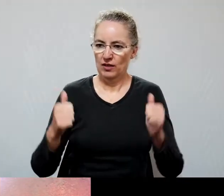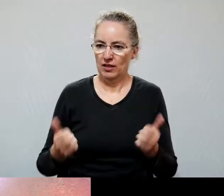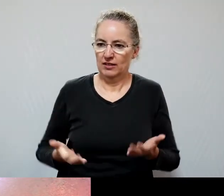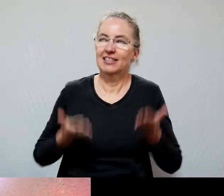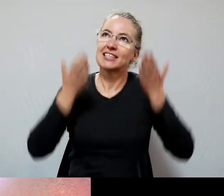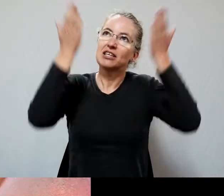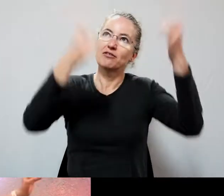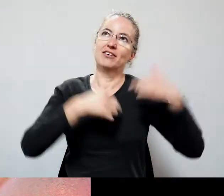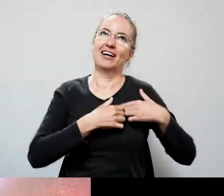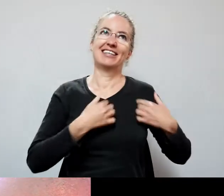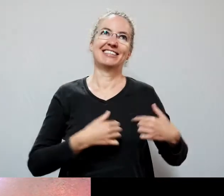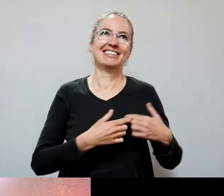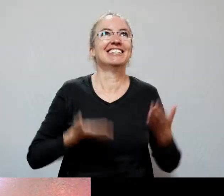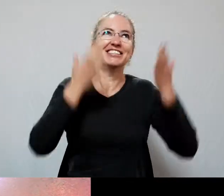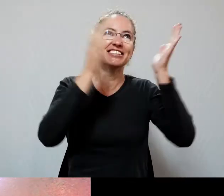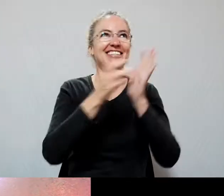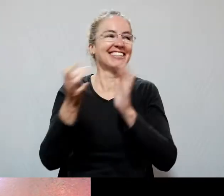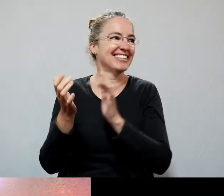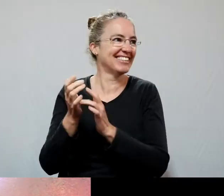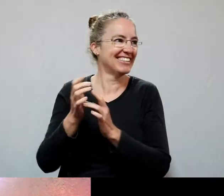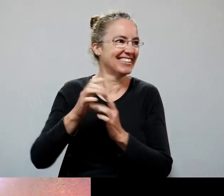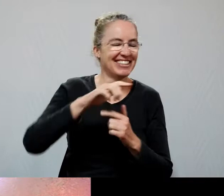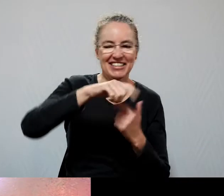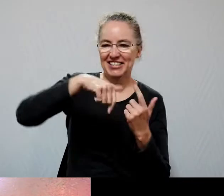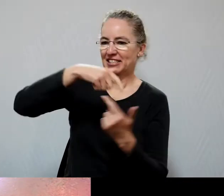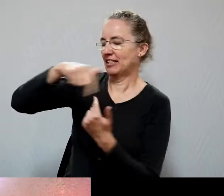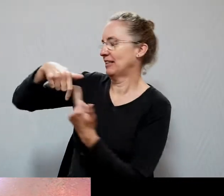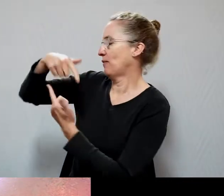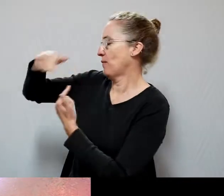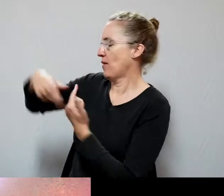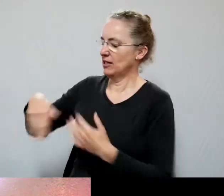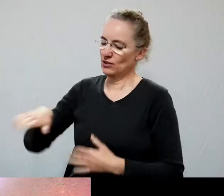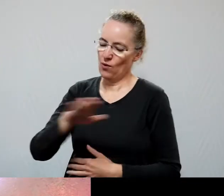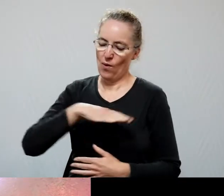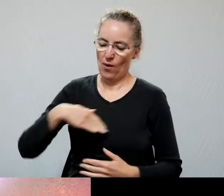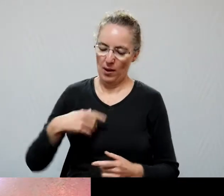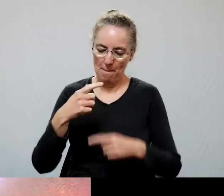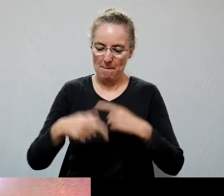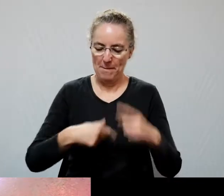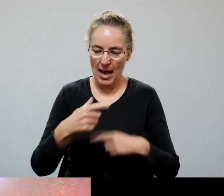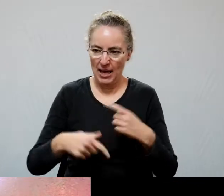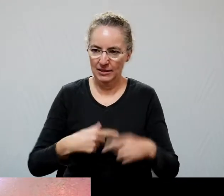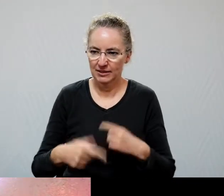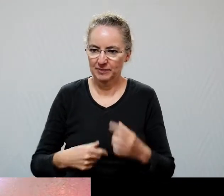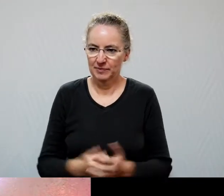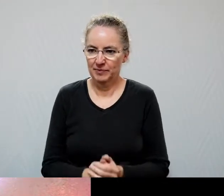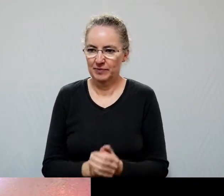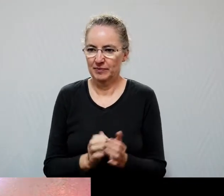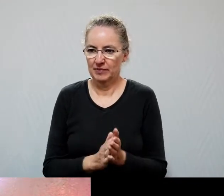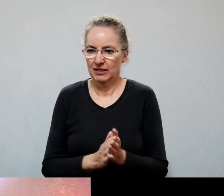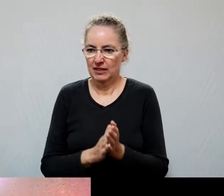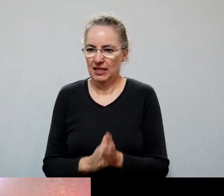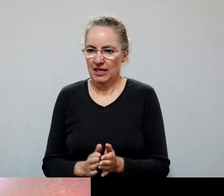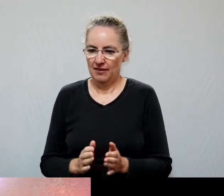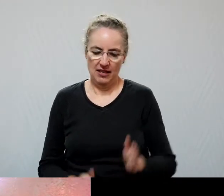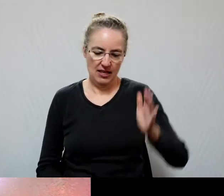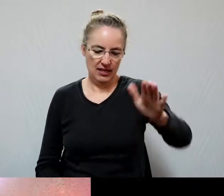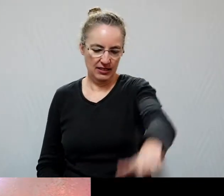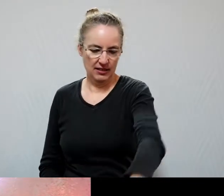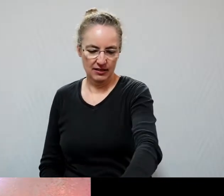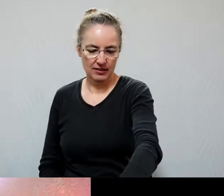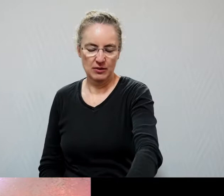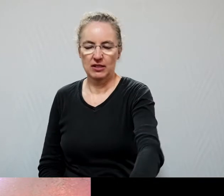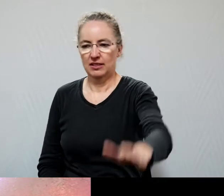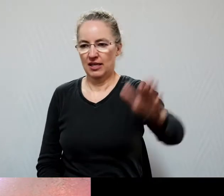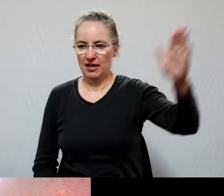give your heart to Jesus, He will turn your life around, and that's what it's all about. You put your left